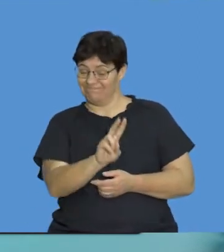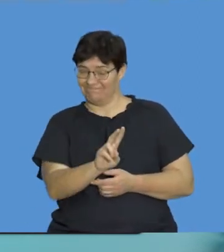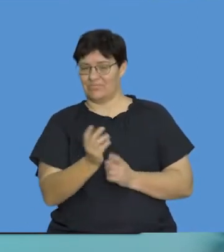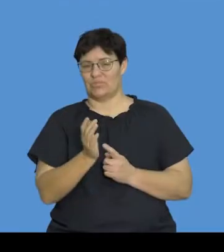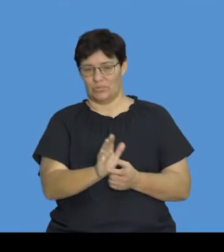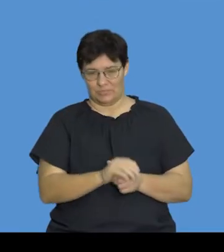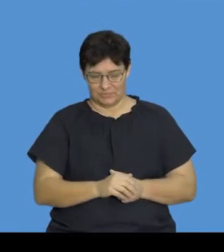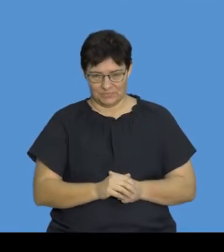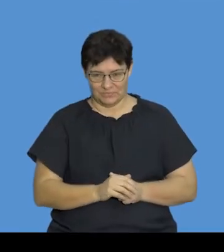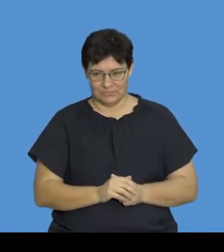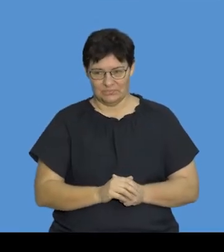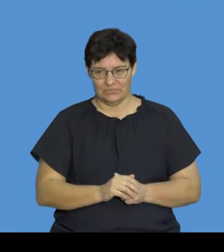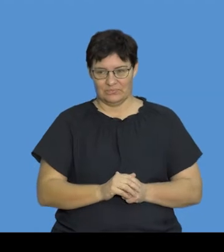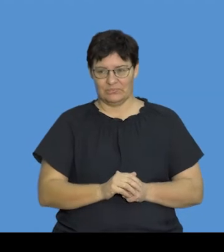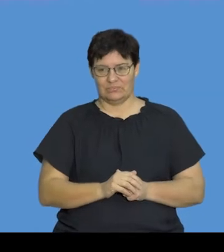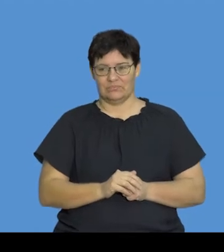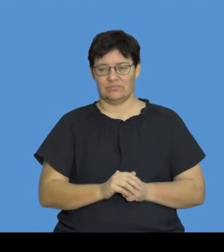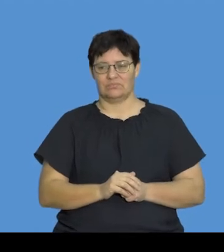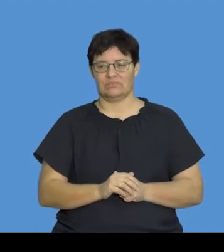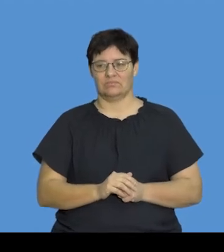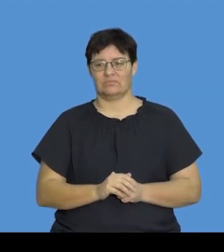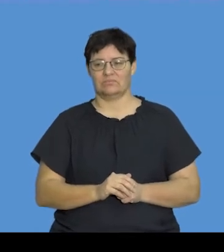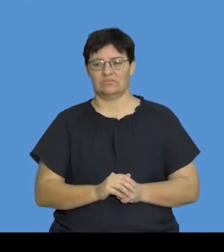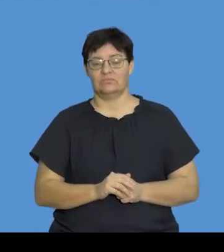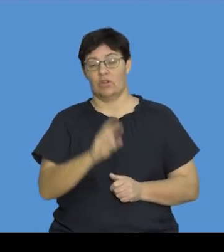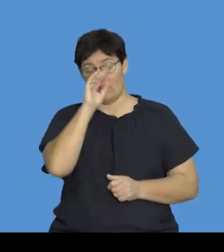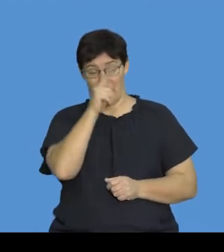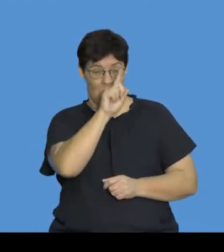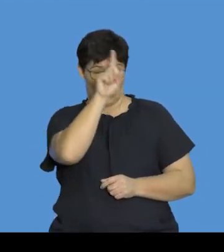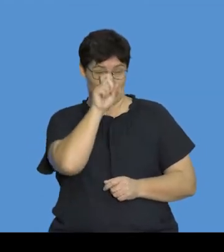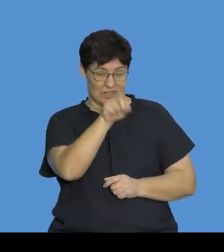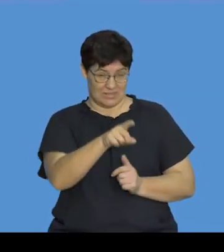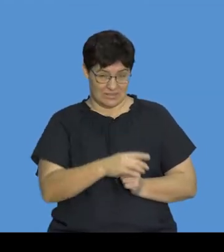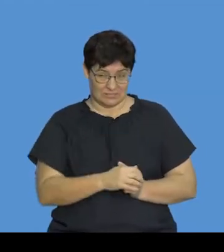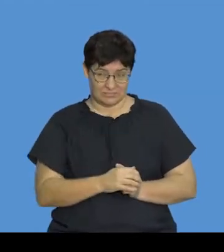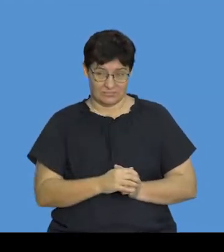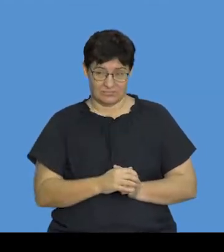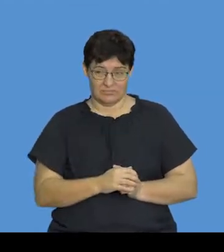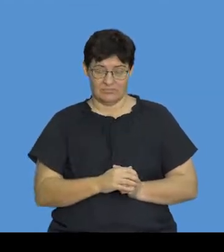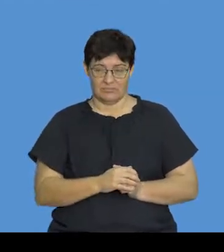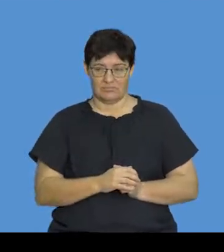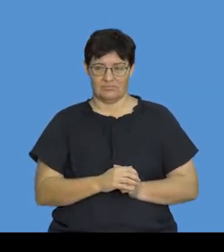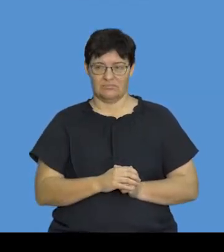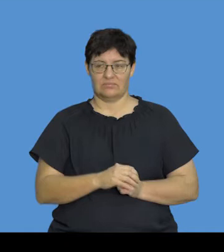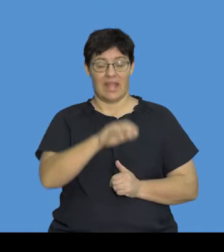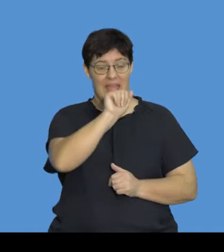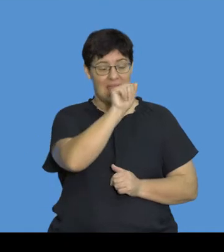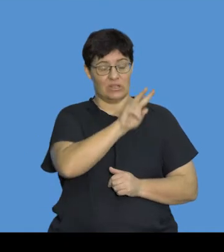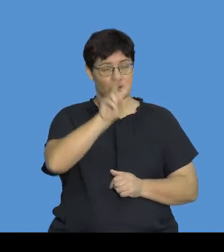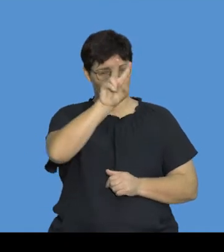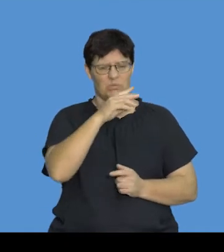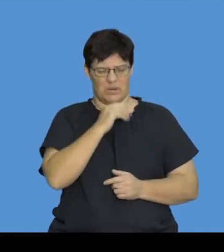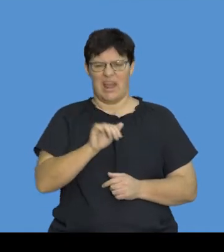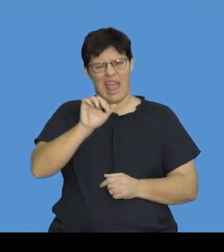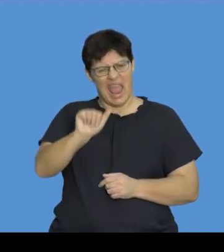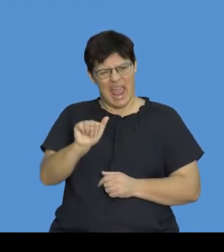show. Now, remember the question that I started with, right? A to the exponent of 2, why is